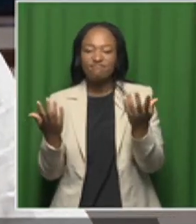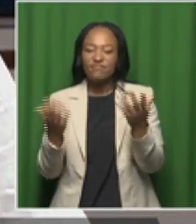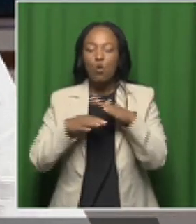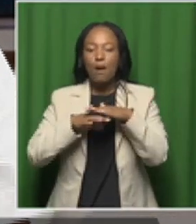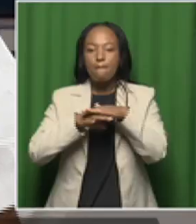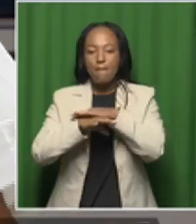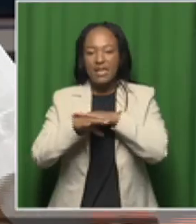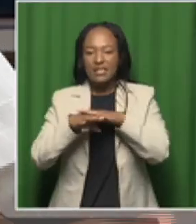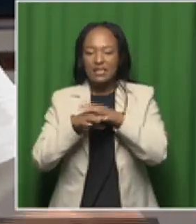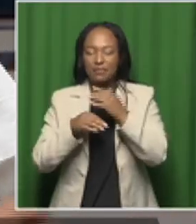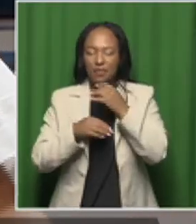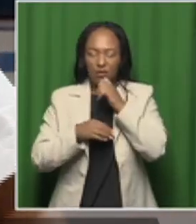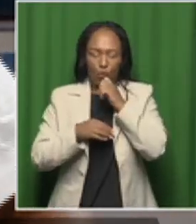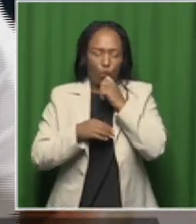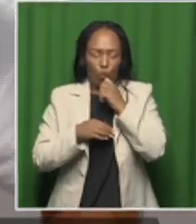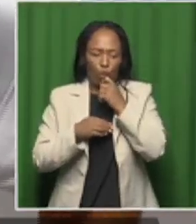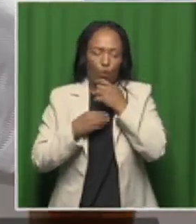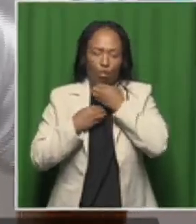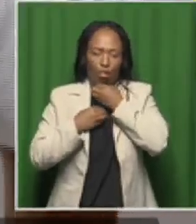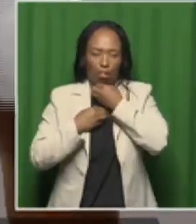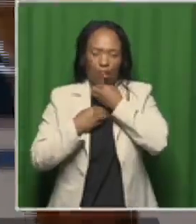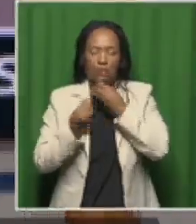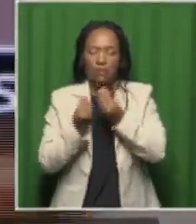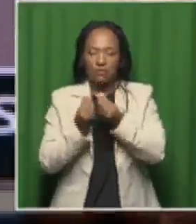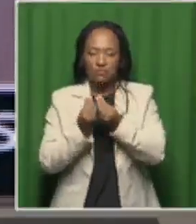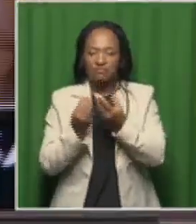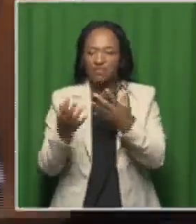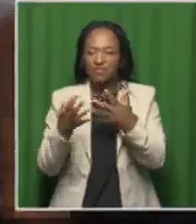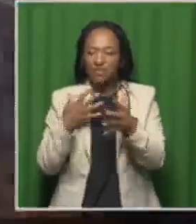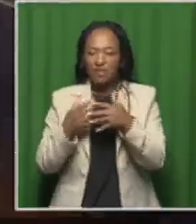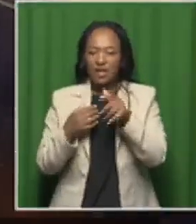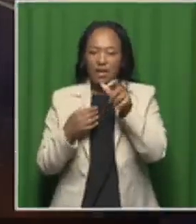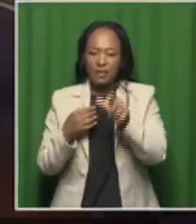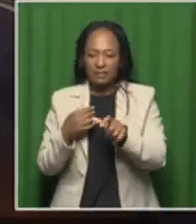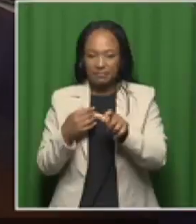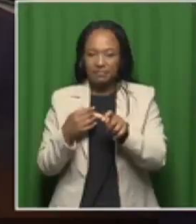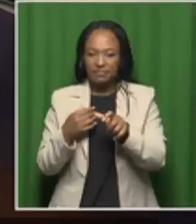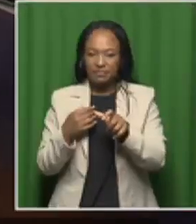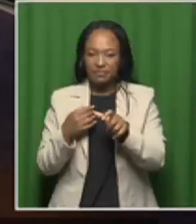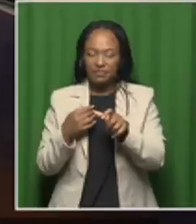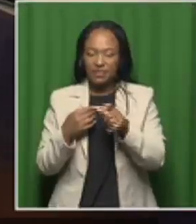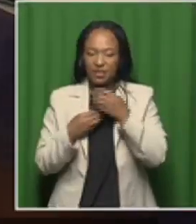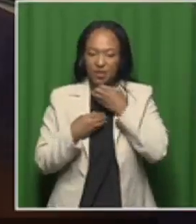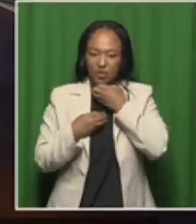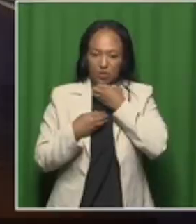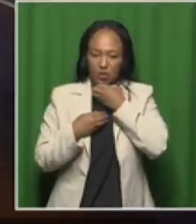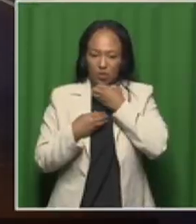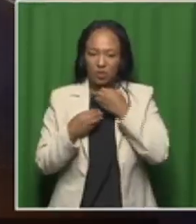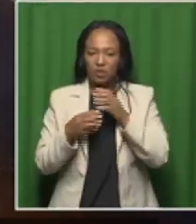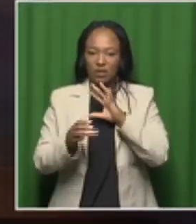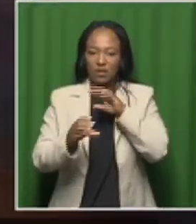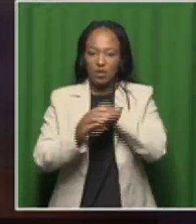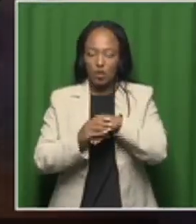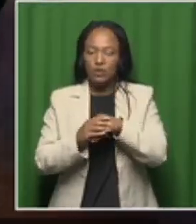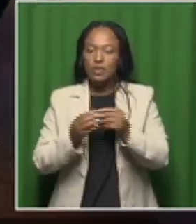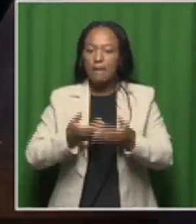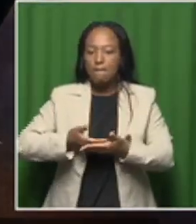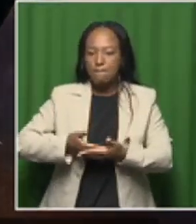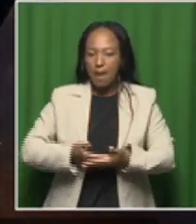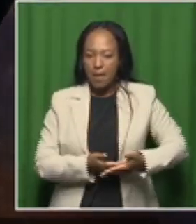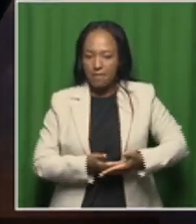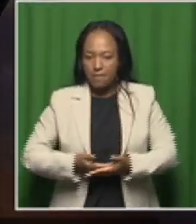choking. We can have anybody can choke, including a baby. Yeah. So in this case, maybe let's take the